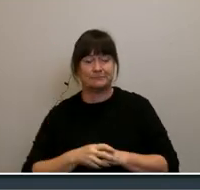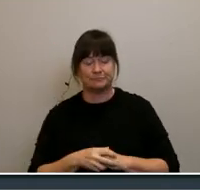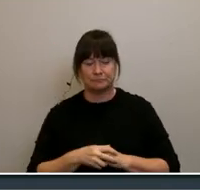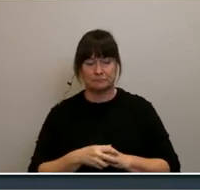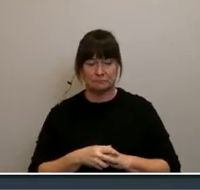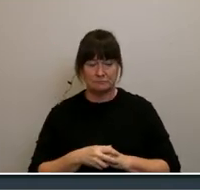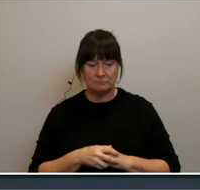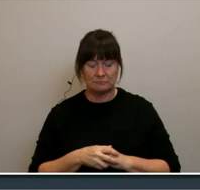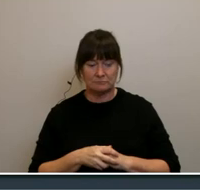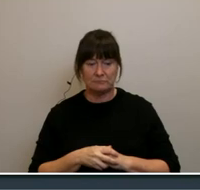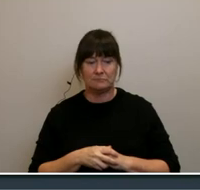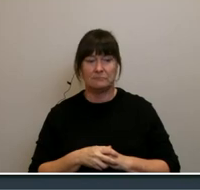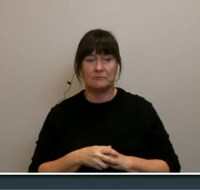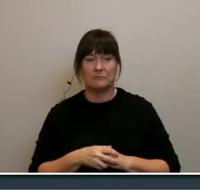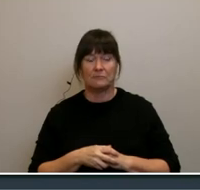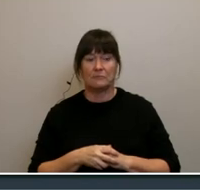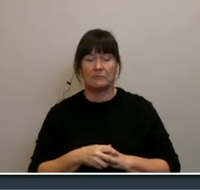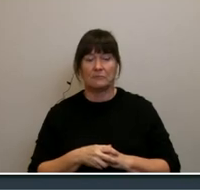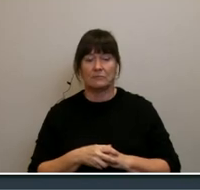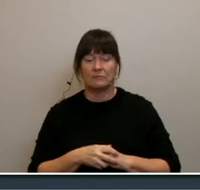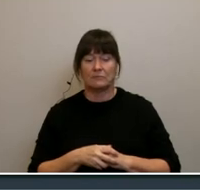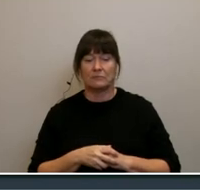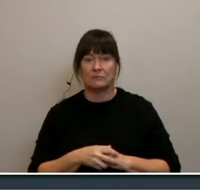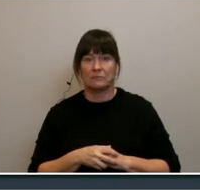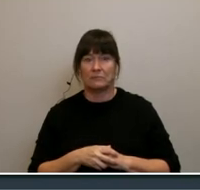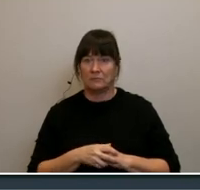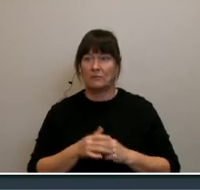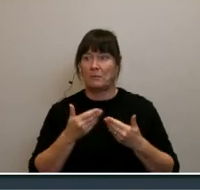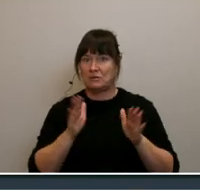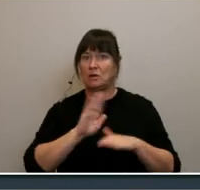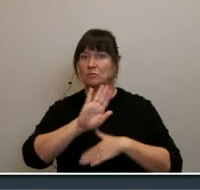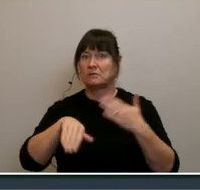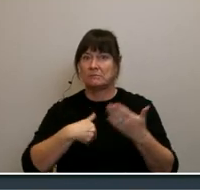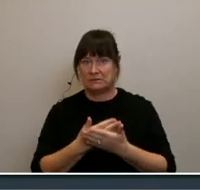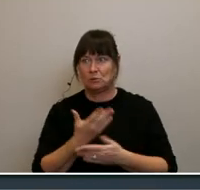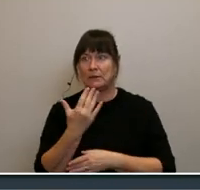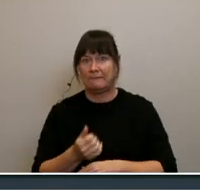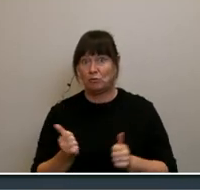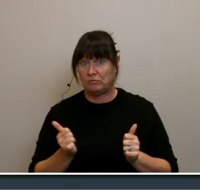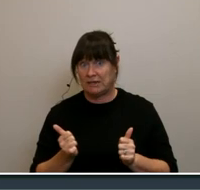Now, you have my general submission,